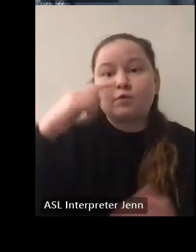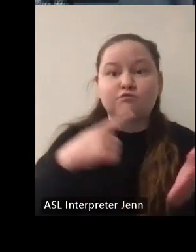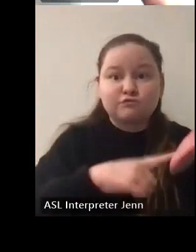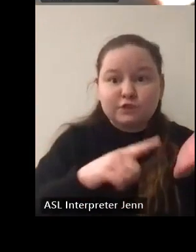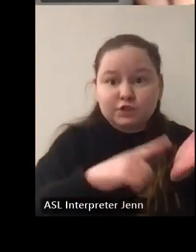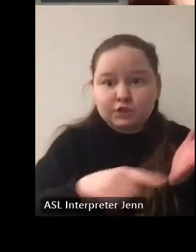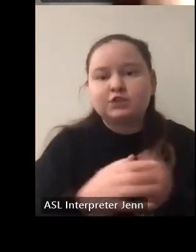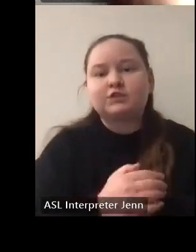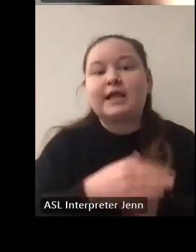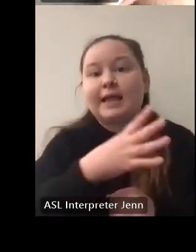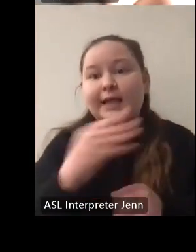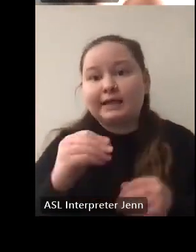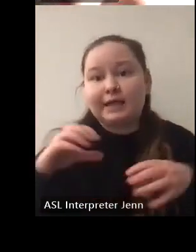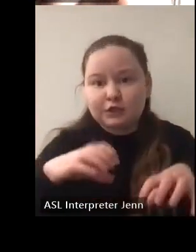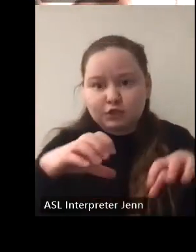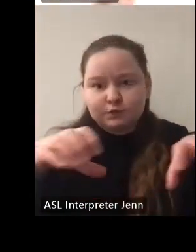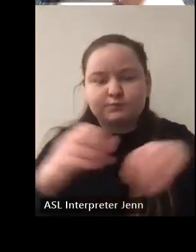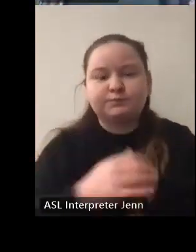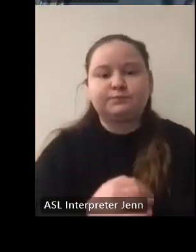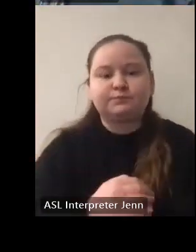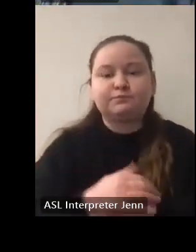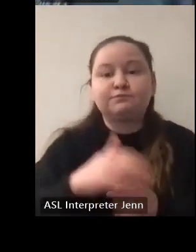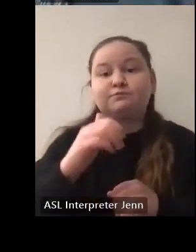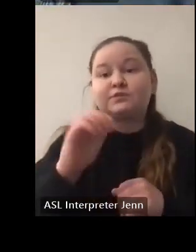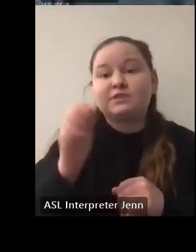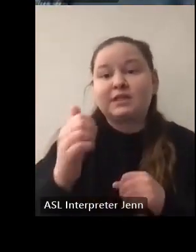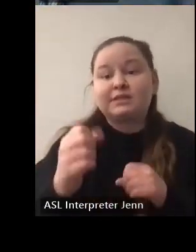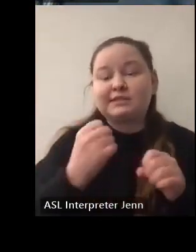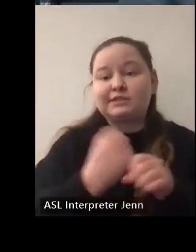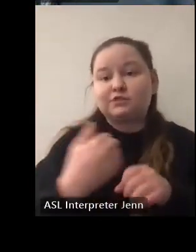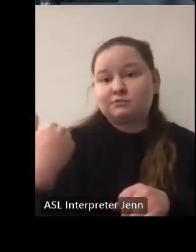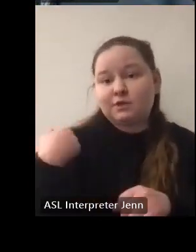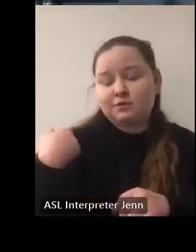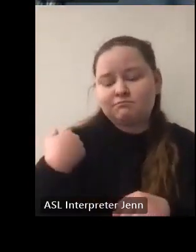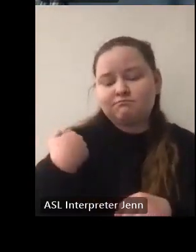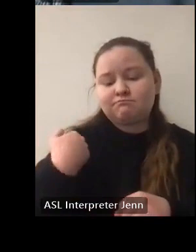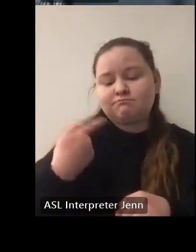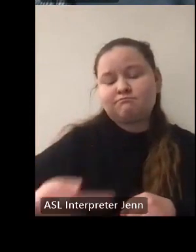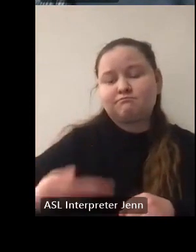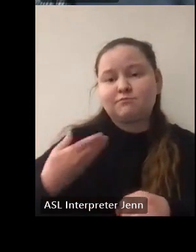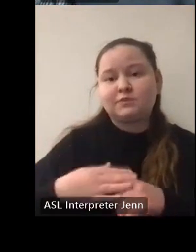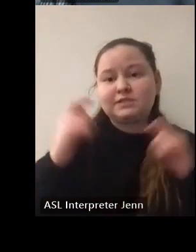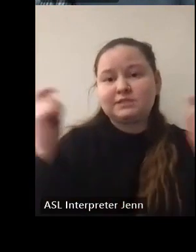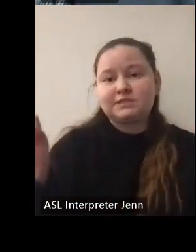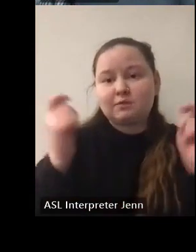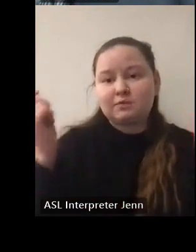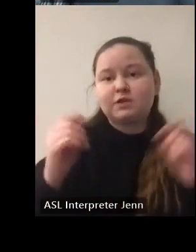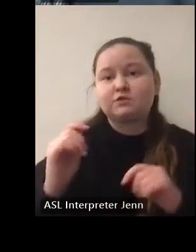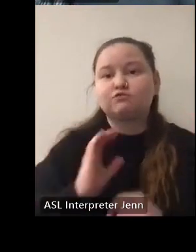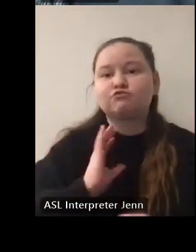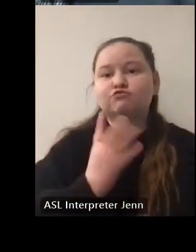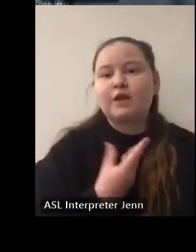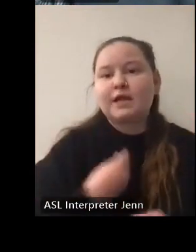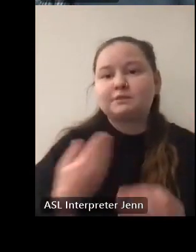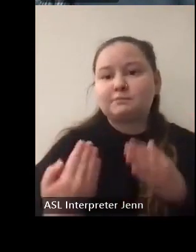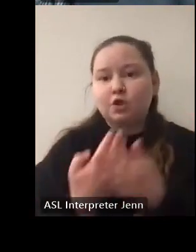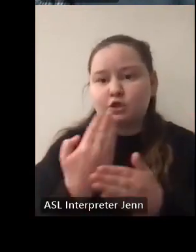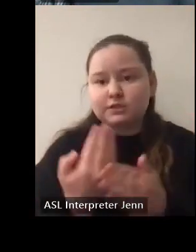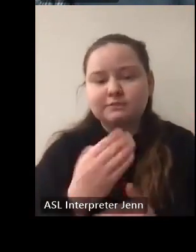decade ago in publication, I celebrated transmodernism as a theory and a practice for